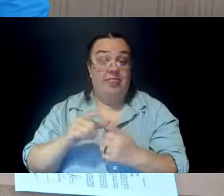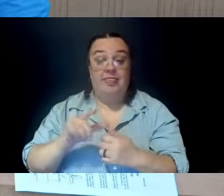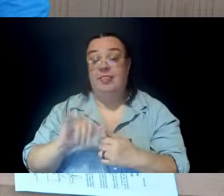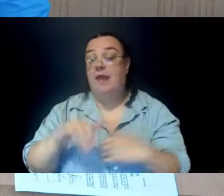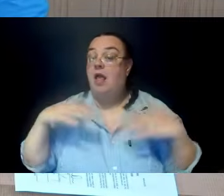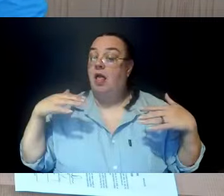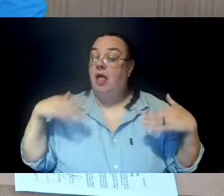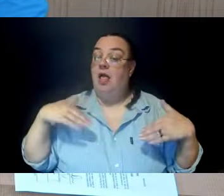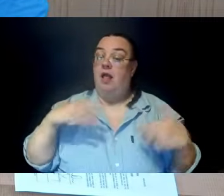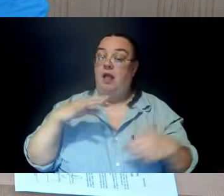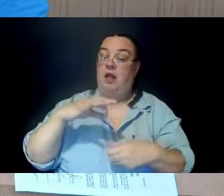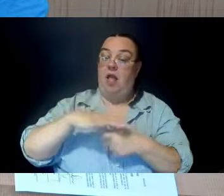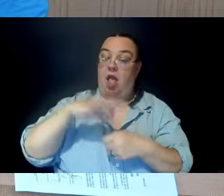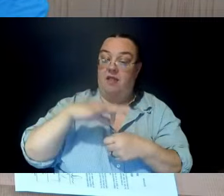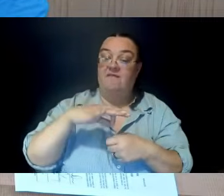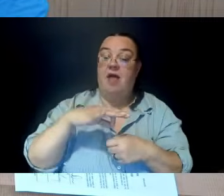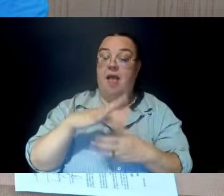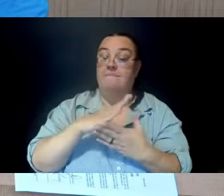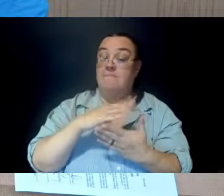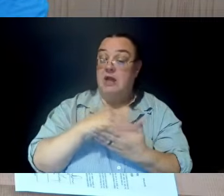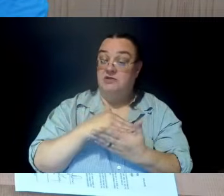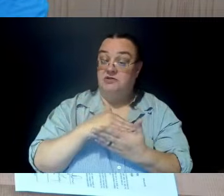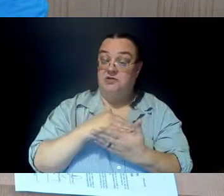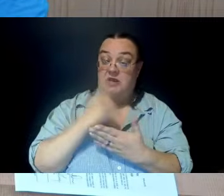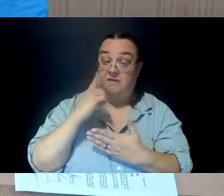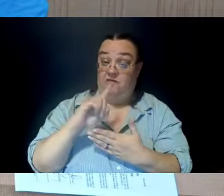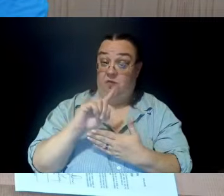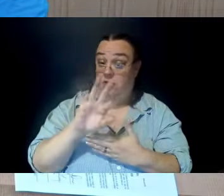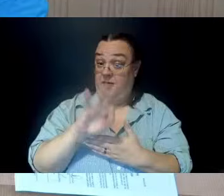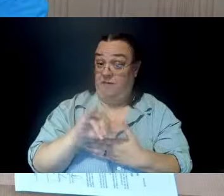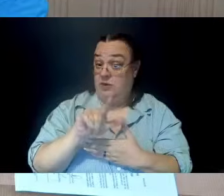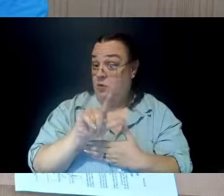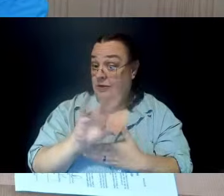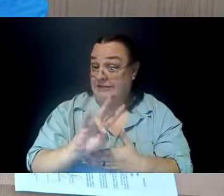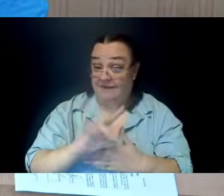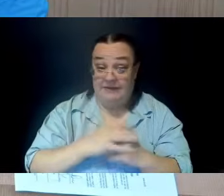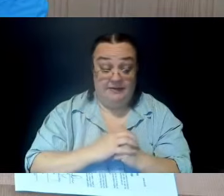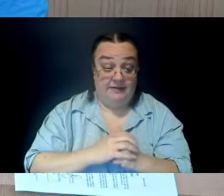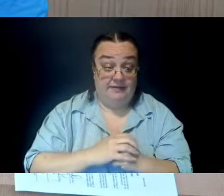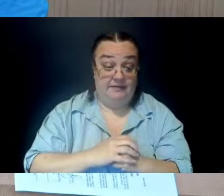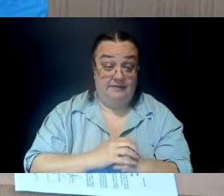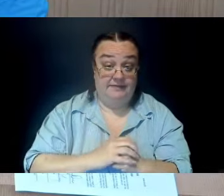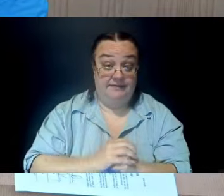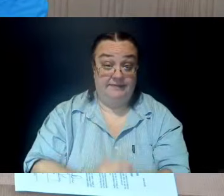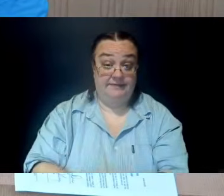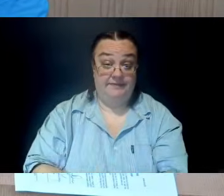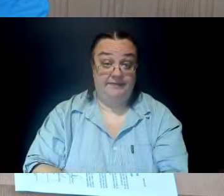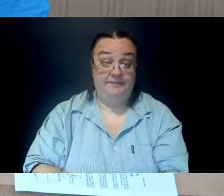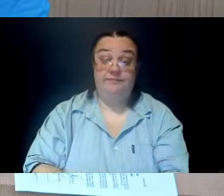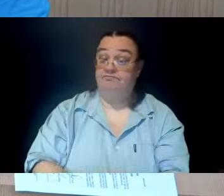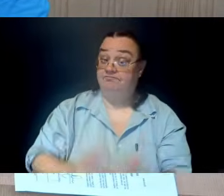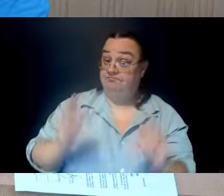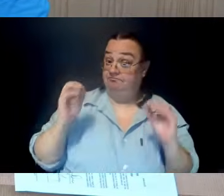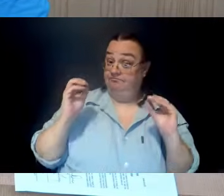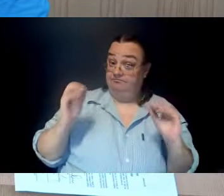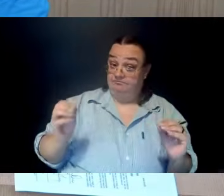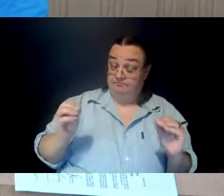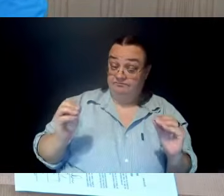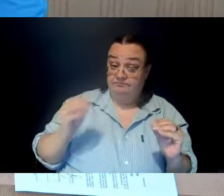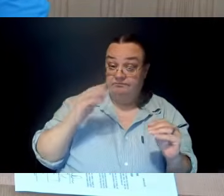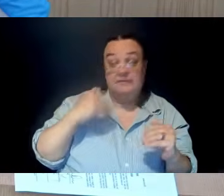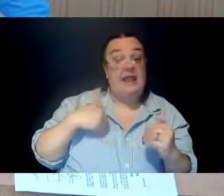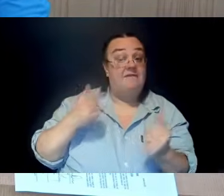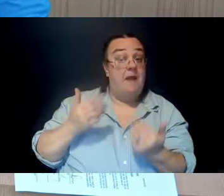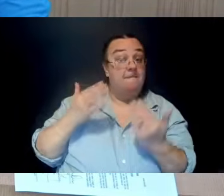uncodified budget ordinance for FY27? Seeing none, is there a motion